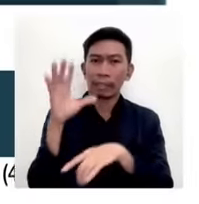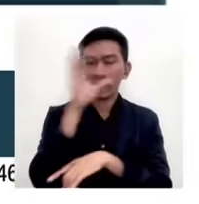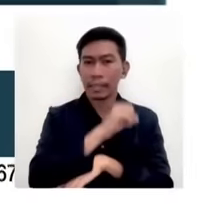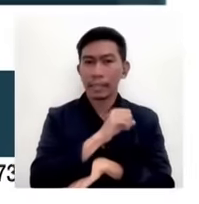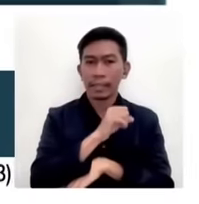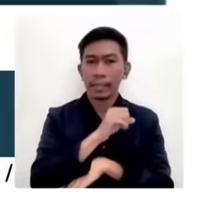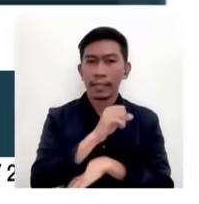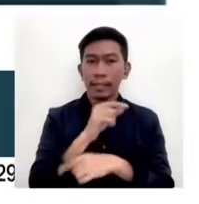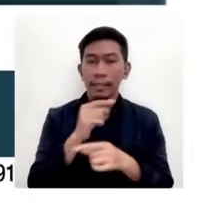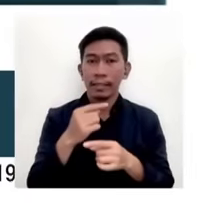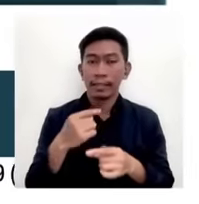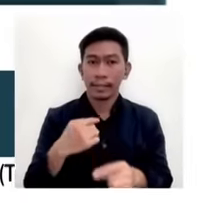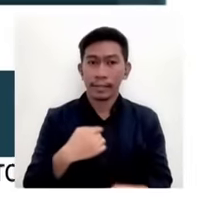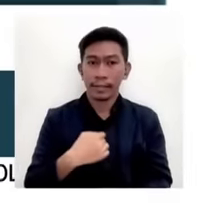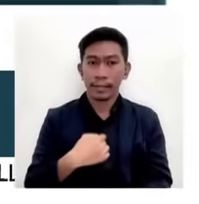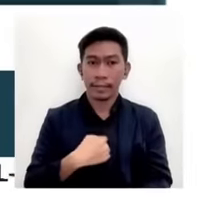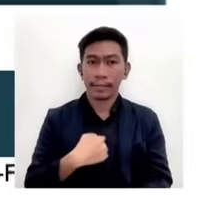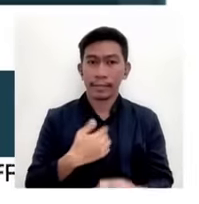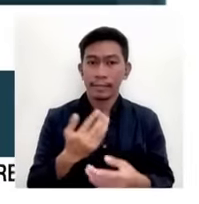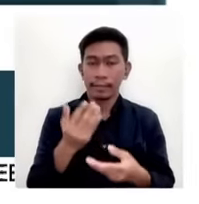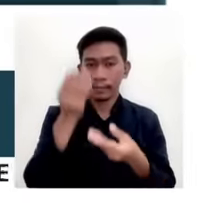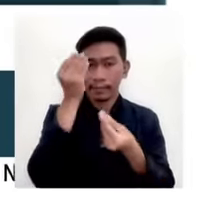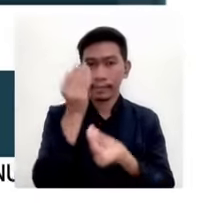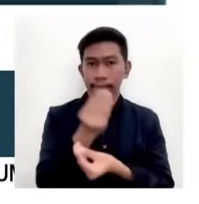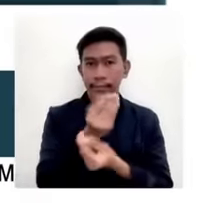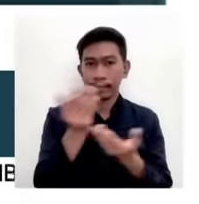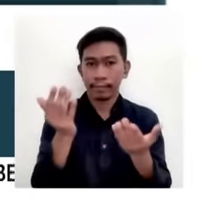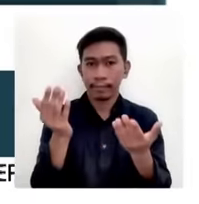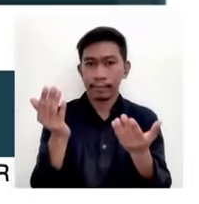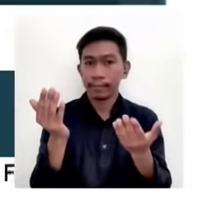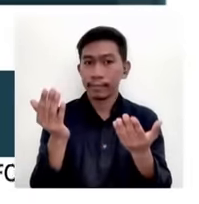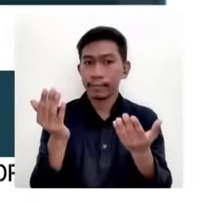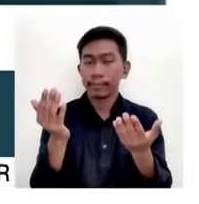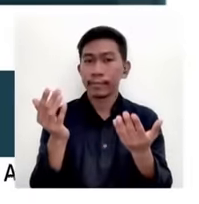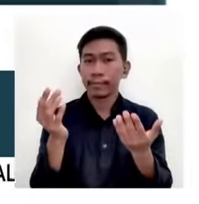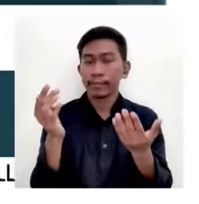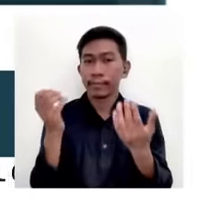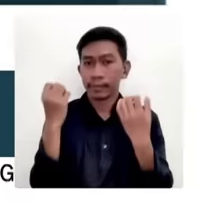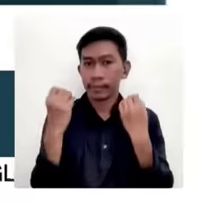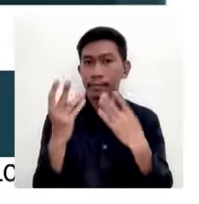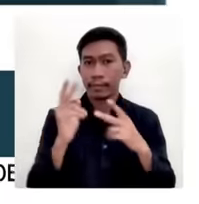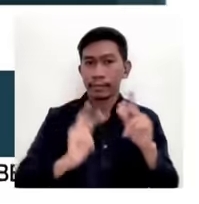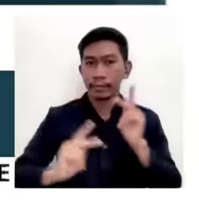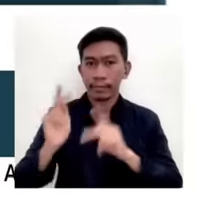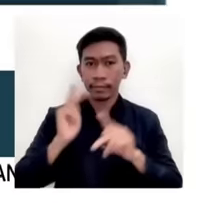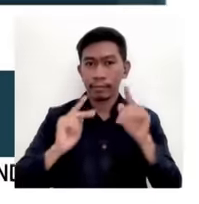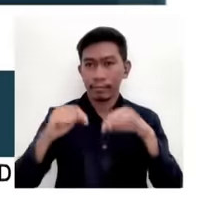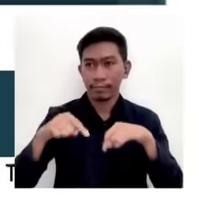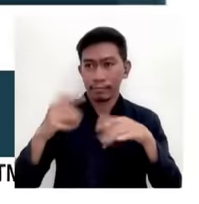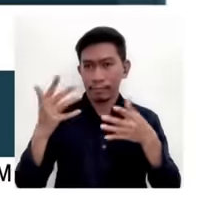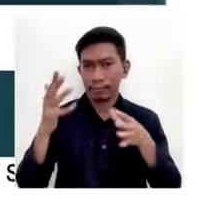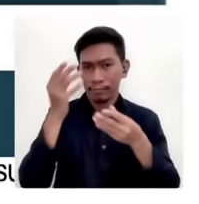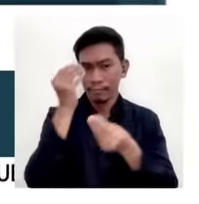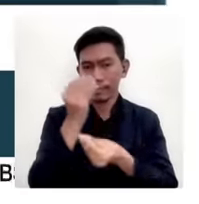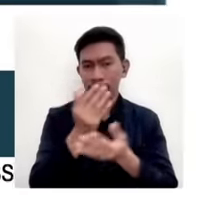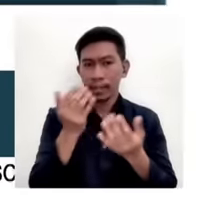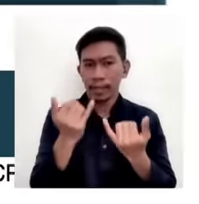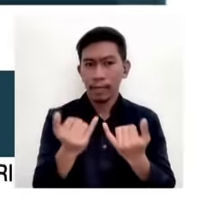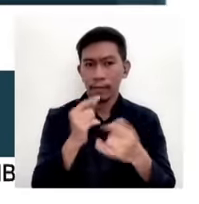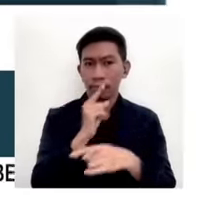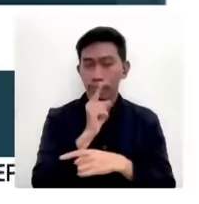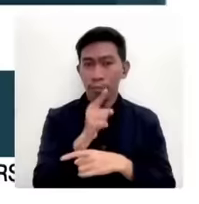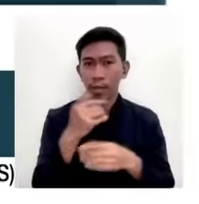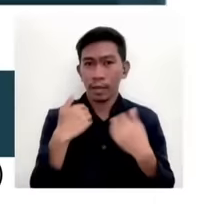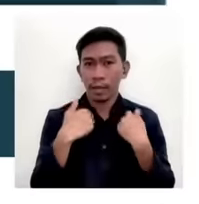What I'm telling, and this has been what I'm telling to a lot of people here, that in fact there is now an